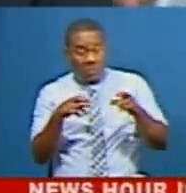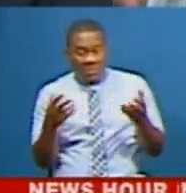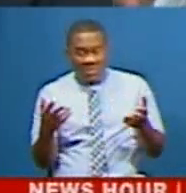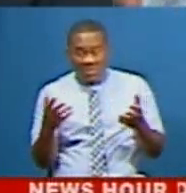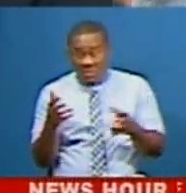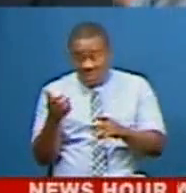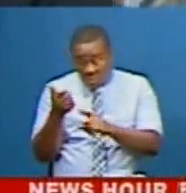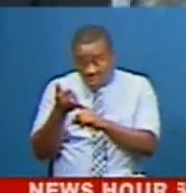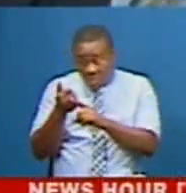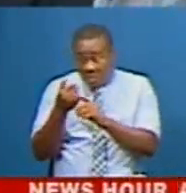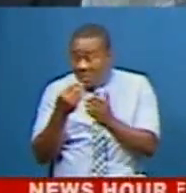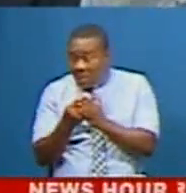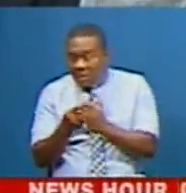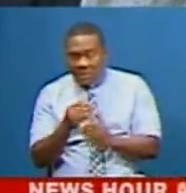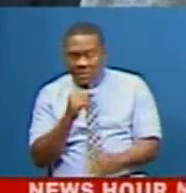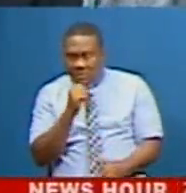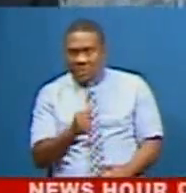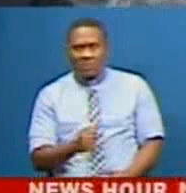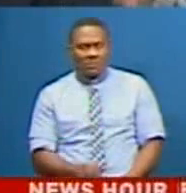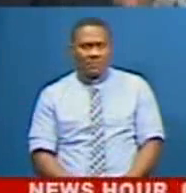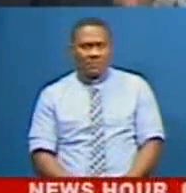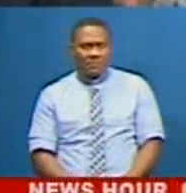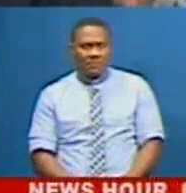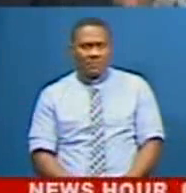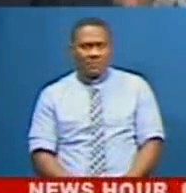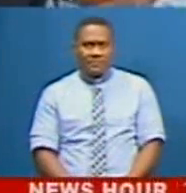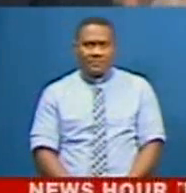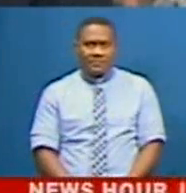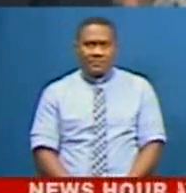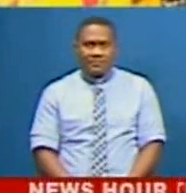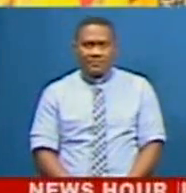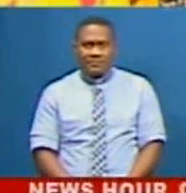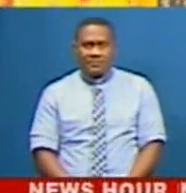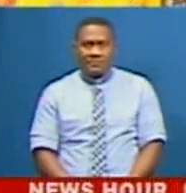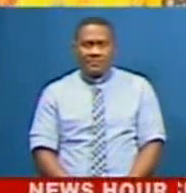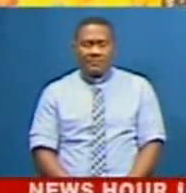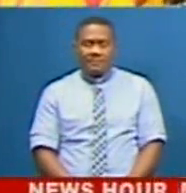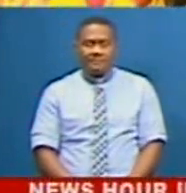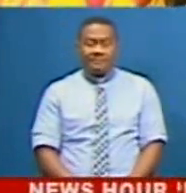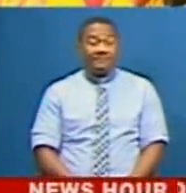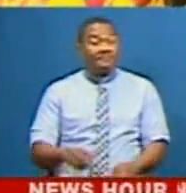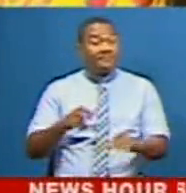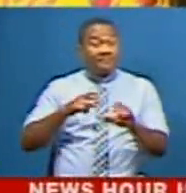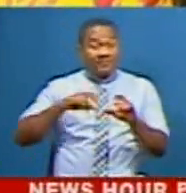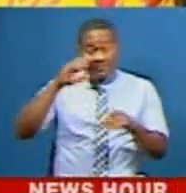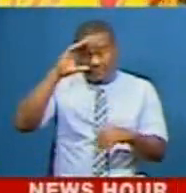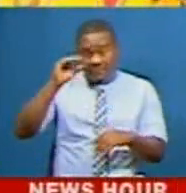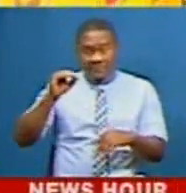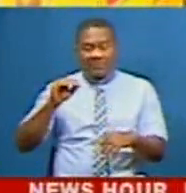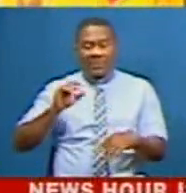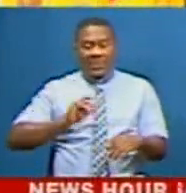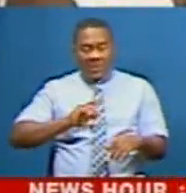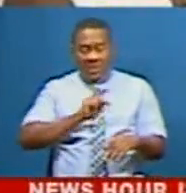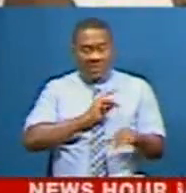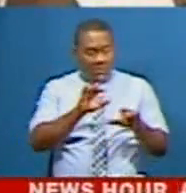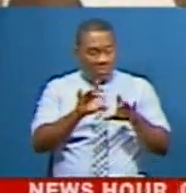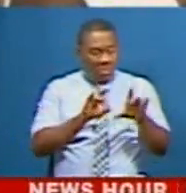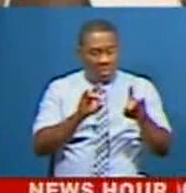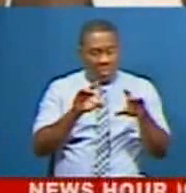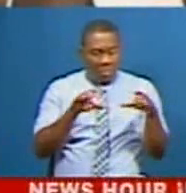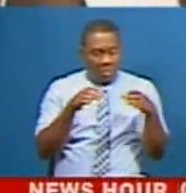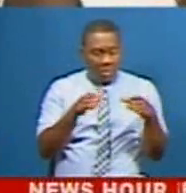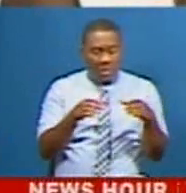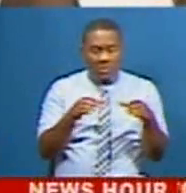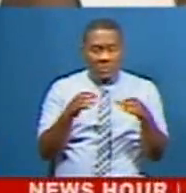We should have respect for our people and we should fear God. The chairman of the Parliamentary Select Committee on Roads